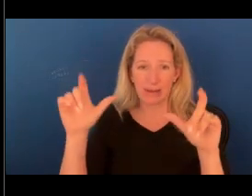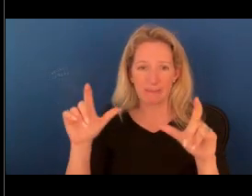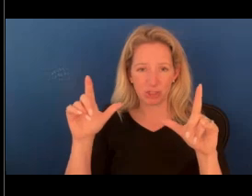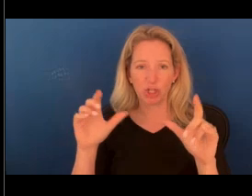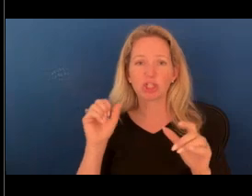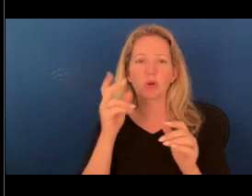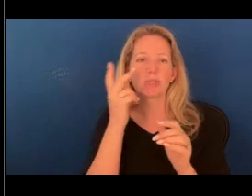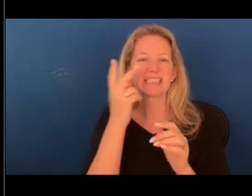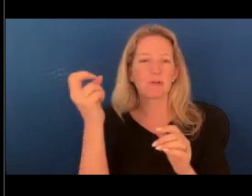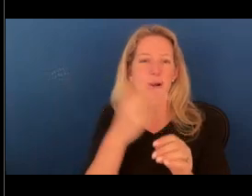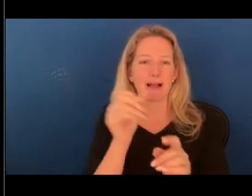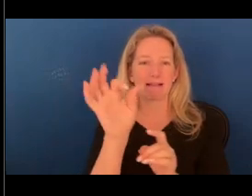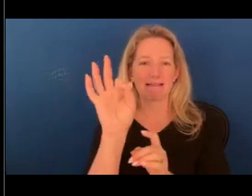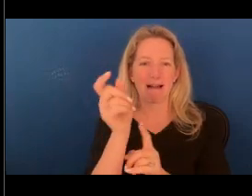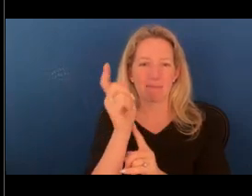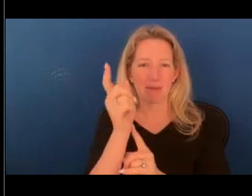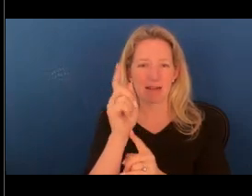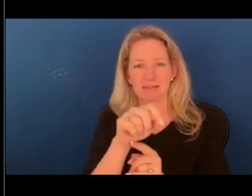guys in 9 minutes. Thanks.